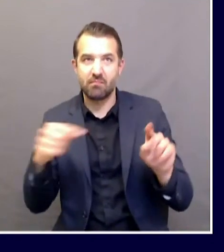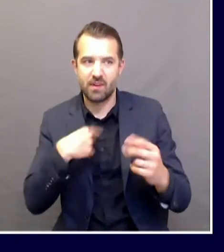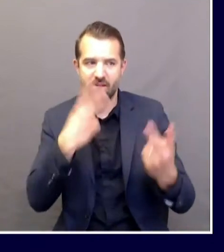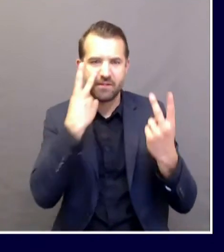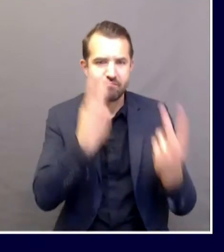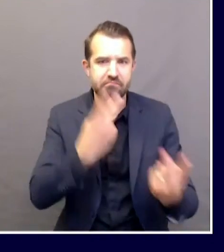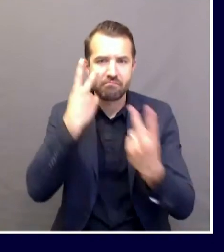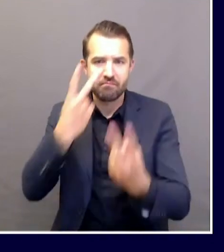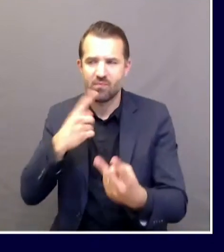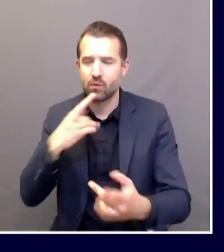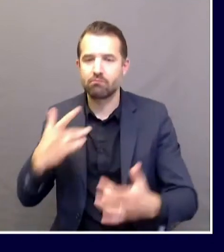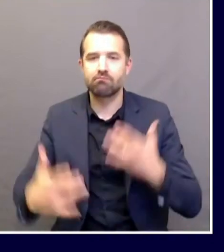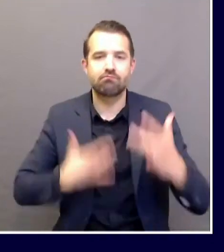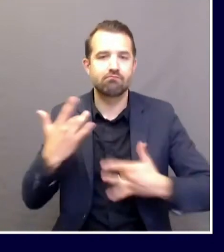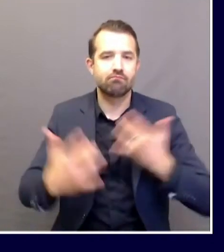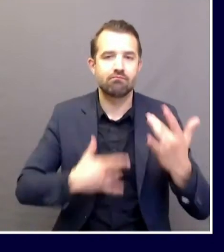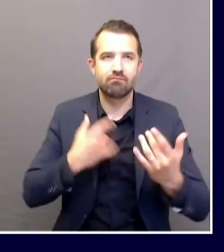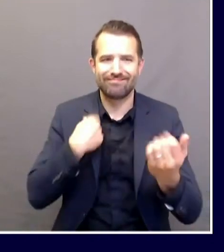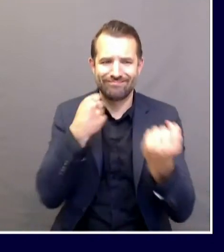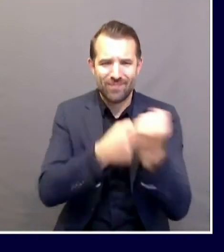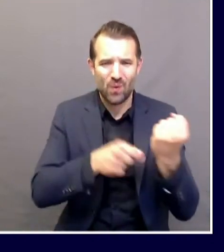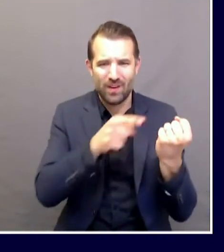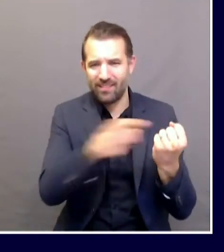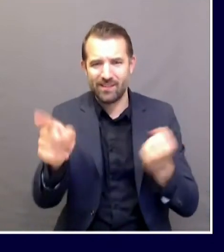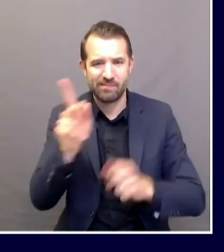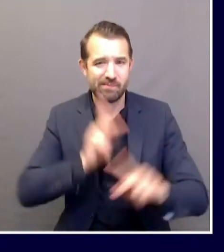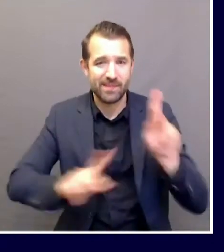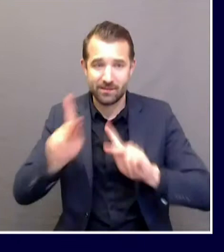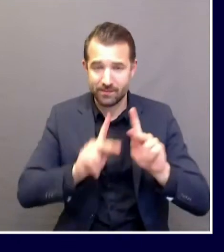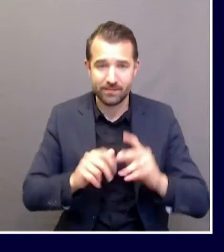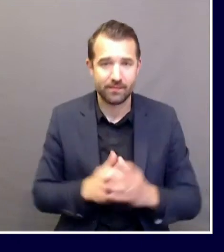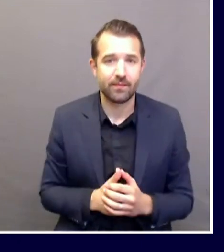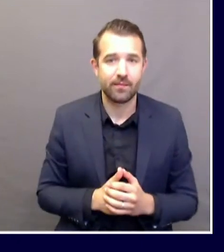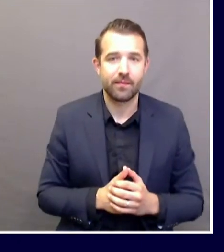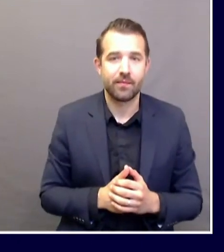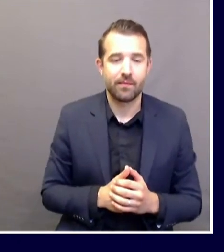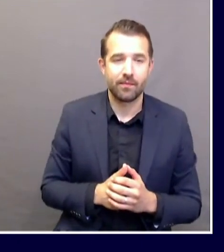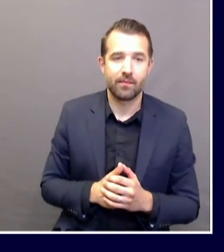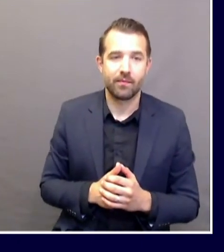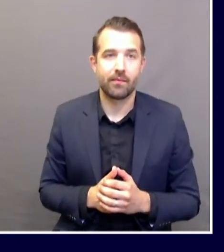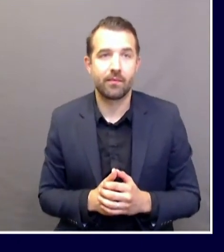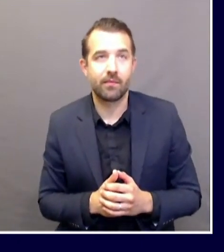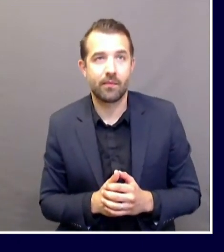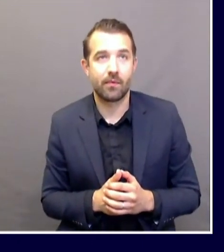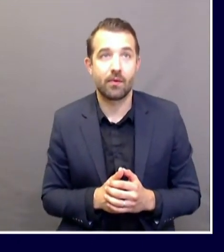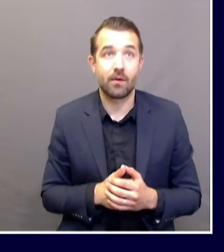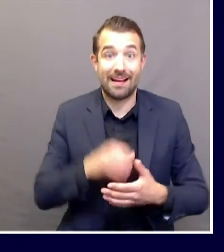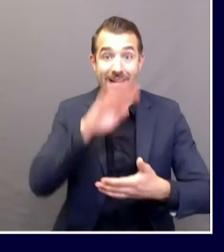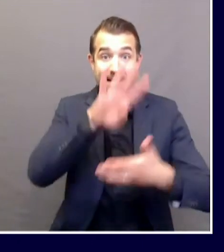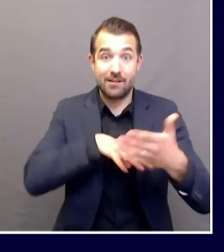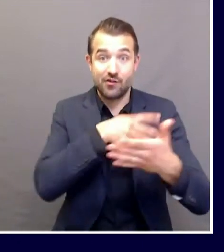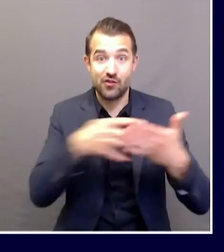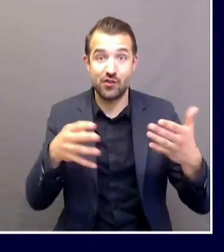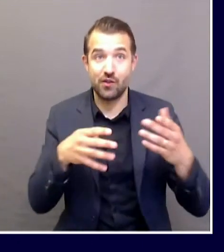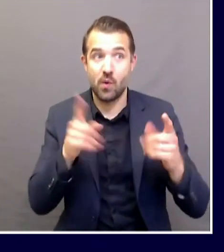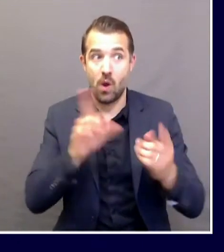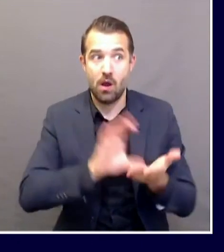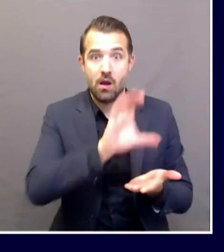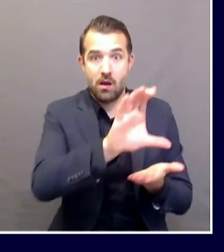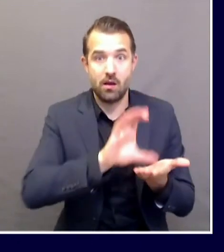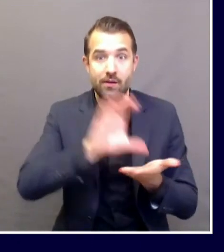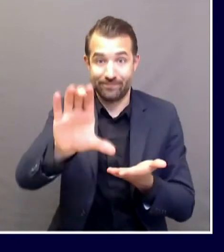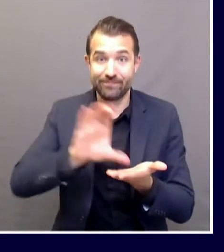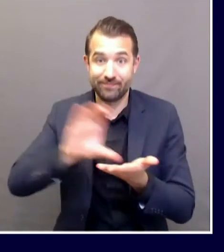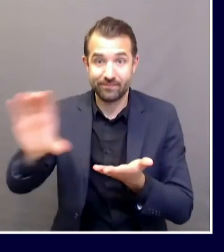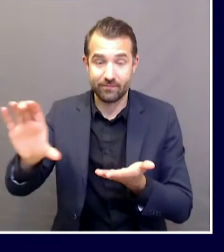that is on the spreadsheet, but it requires a layer of peeling back, Joe, is the work that we're doing to support what we've